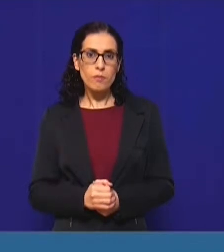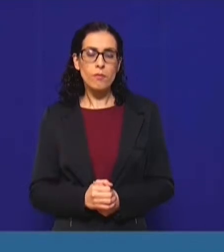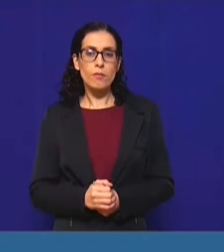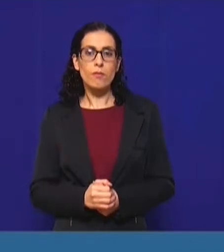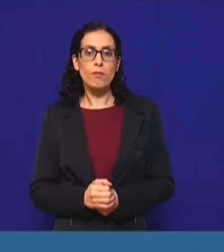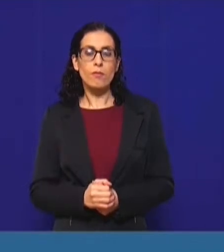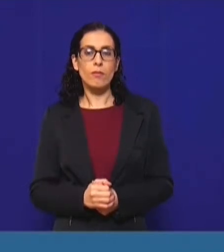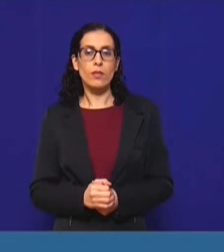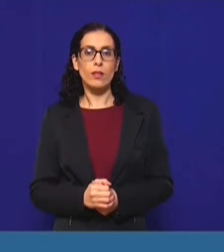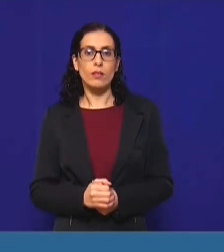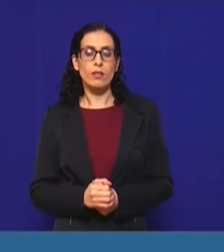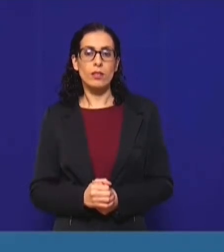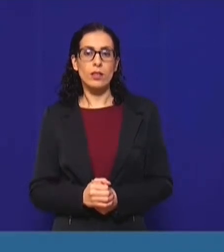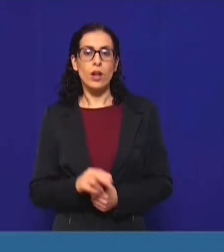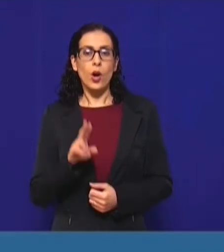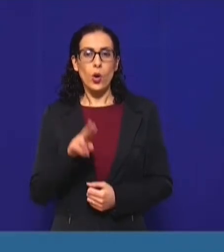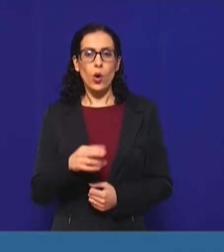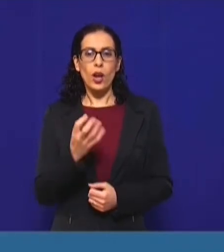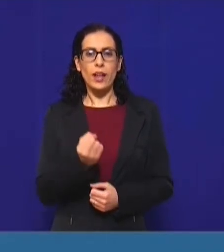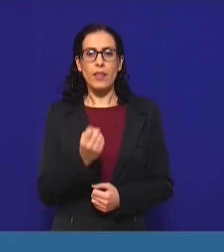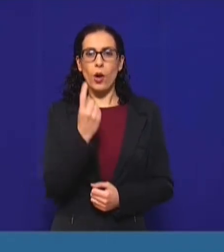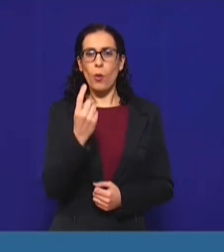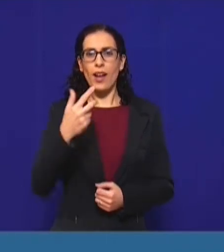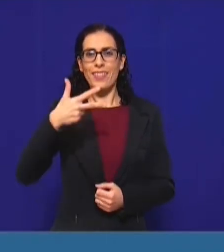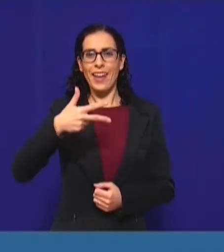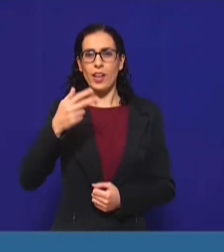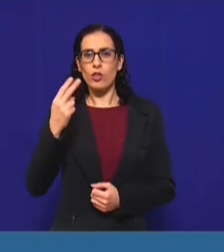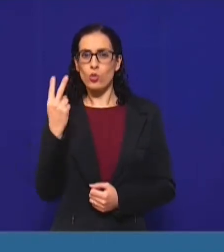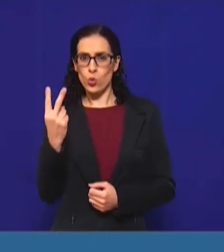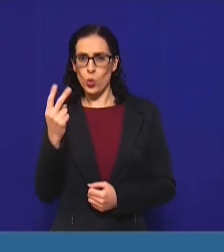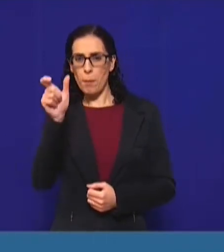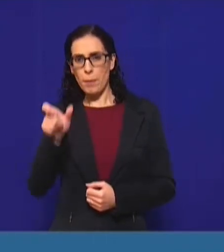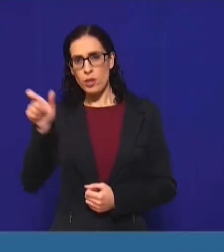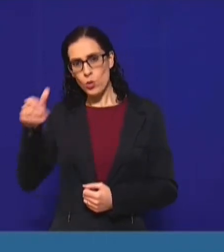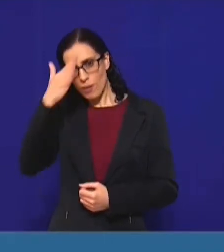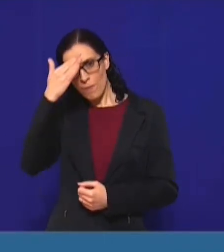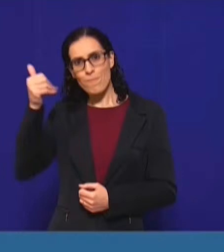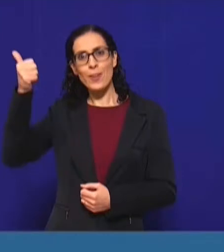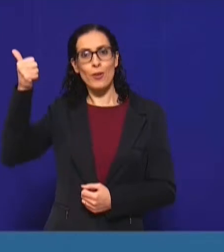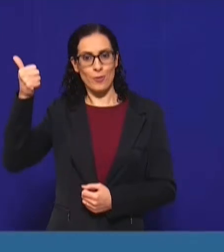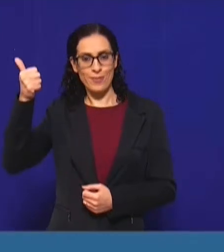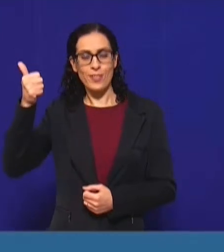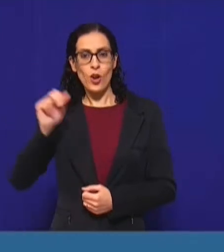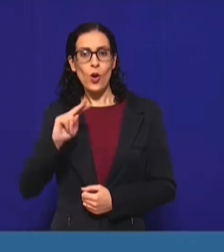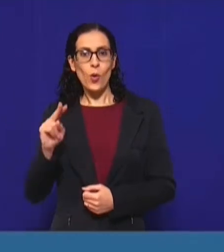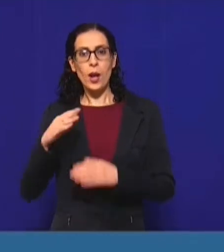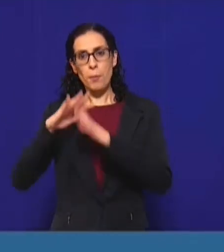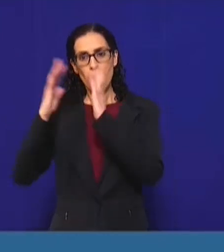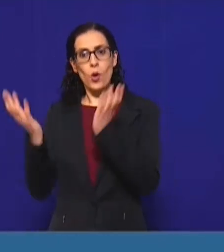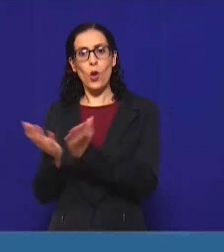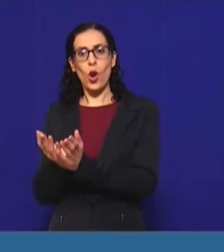Barra minn hekk ukoll kellna 182 cases li ġew recovered u allura total ta' każijiet recovered huwa ta'